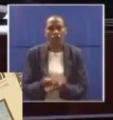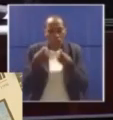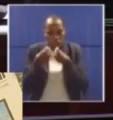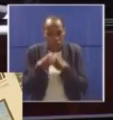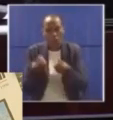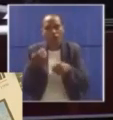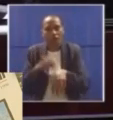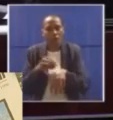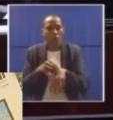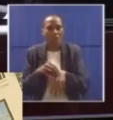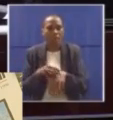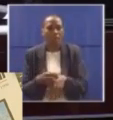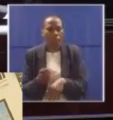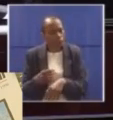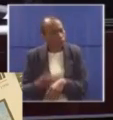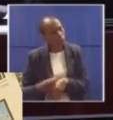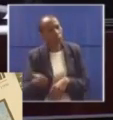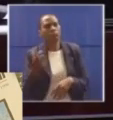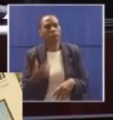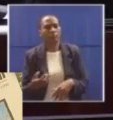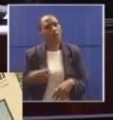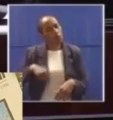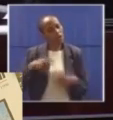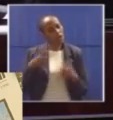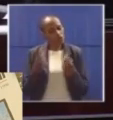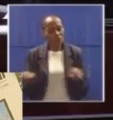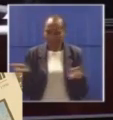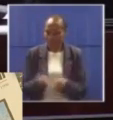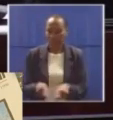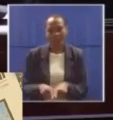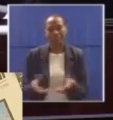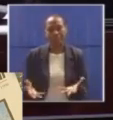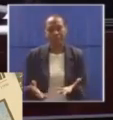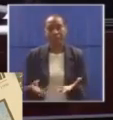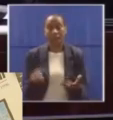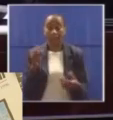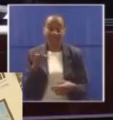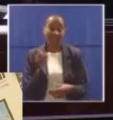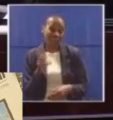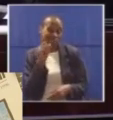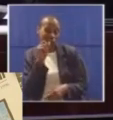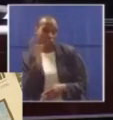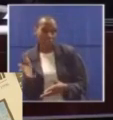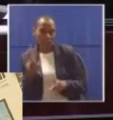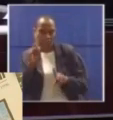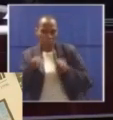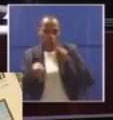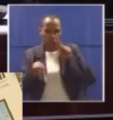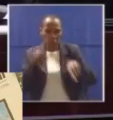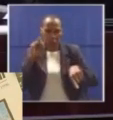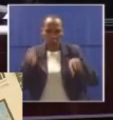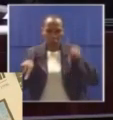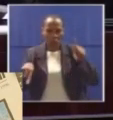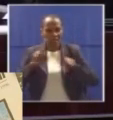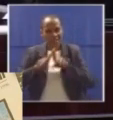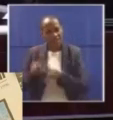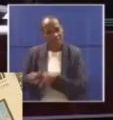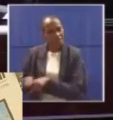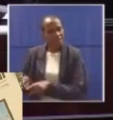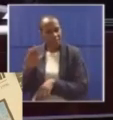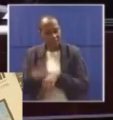problem at hand. And this is precisely what we are doing. And if you look at the various initiatives that we